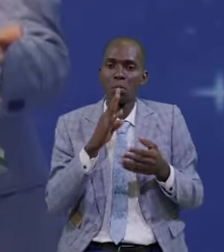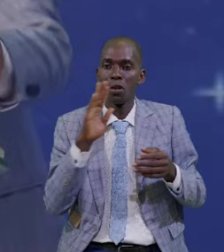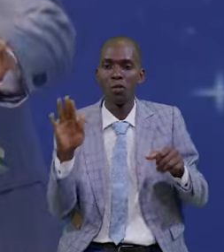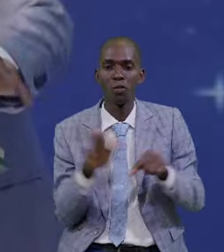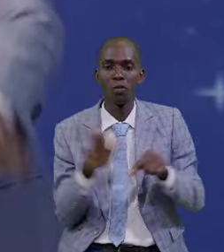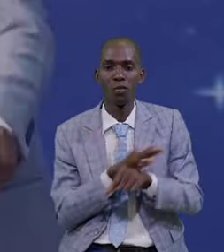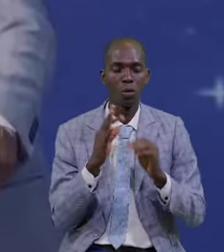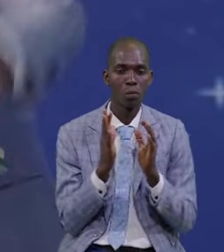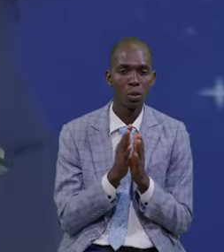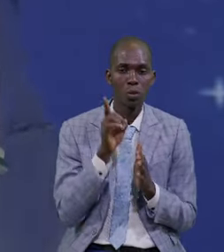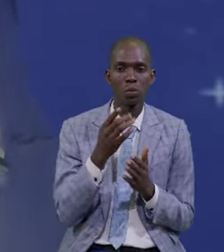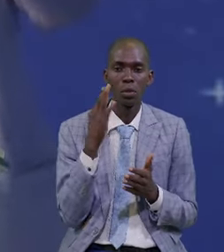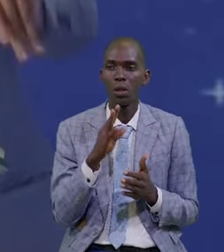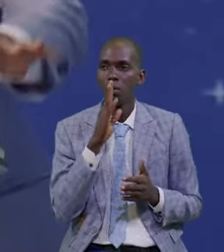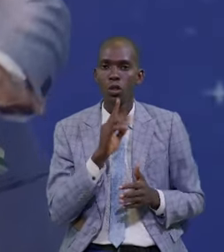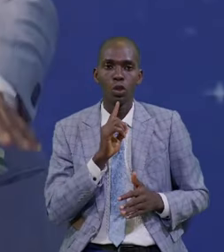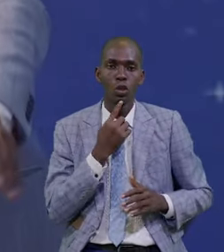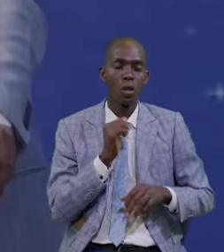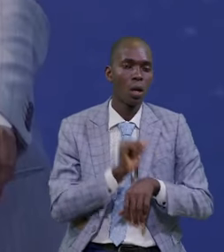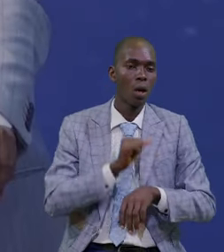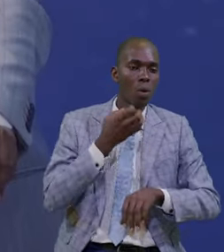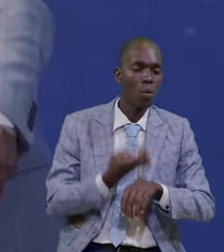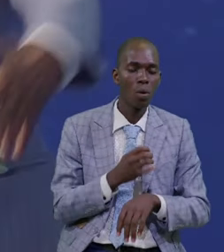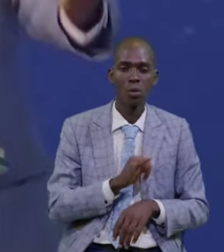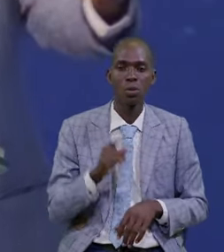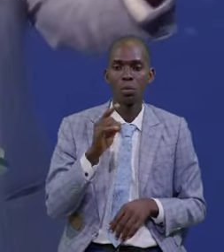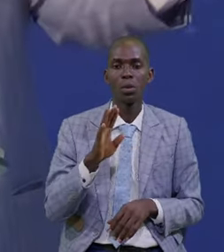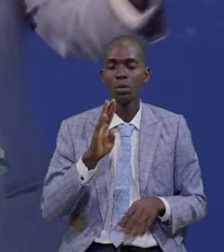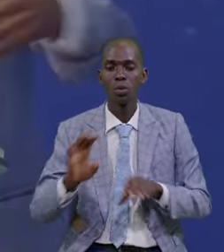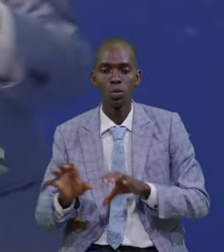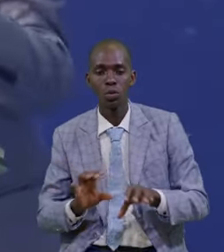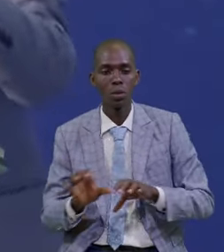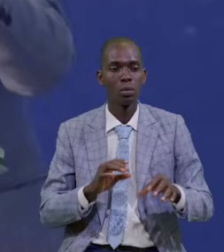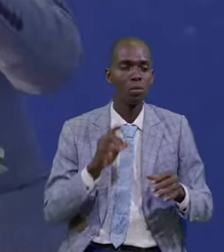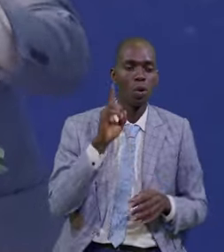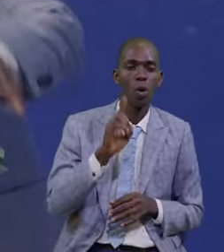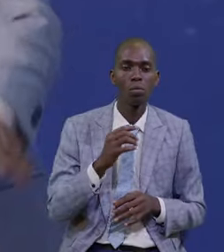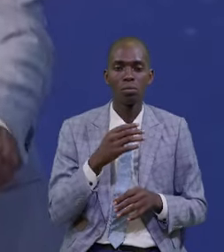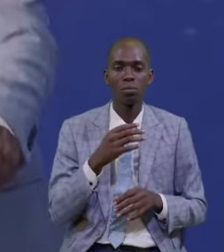be zealous, you might be up and down, and you might be